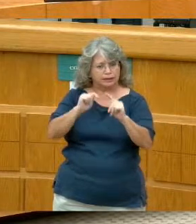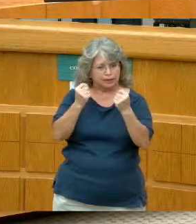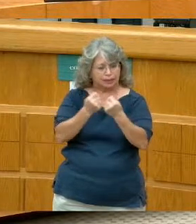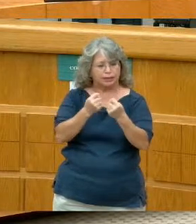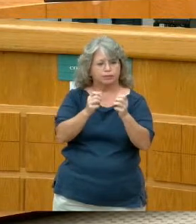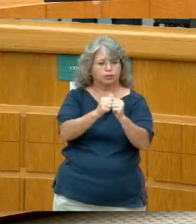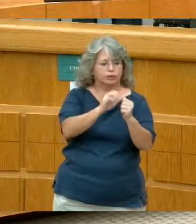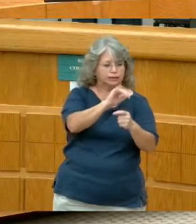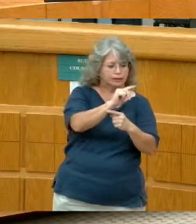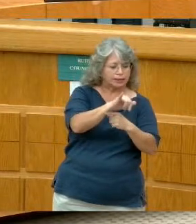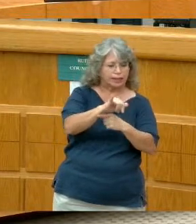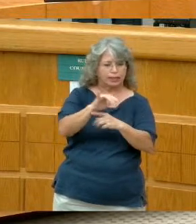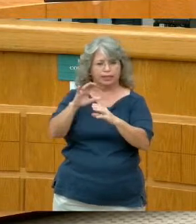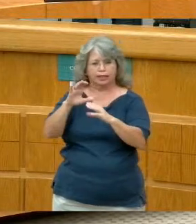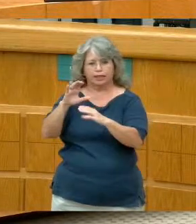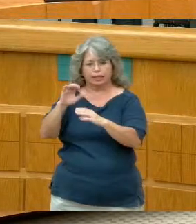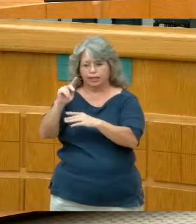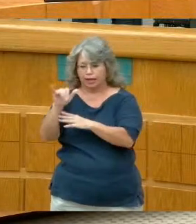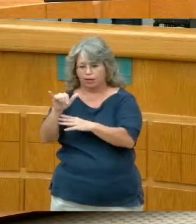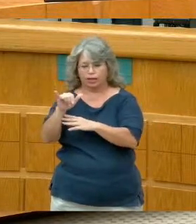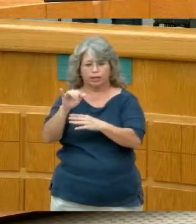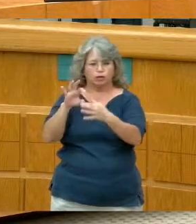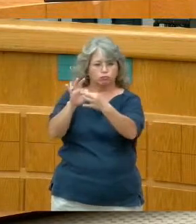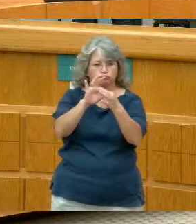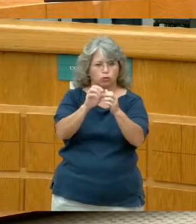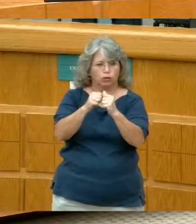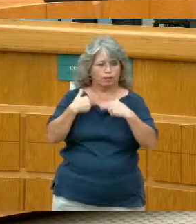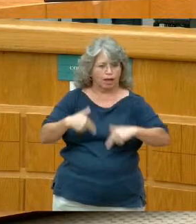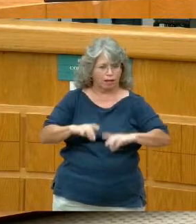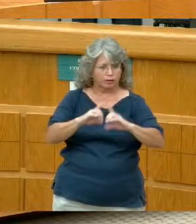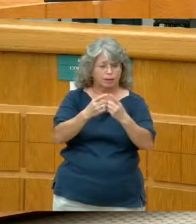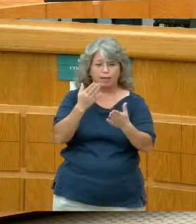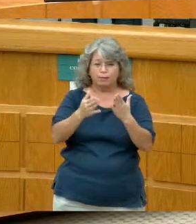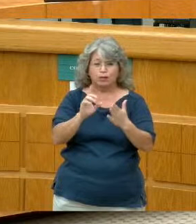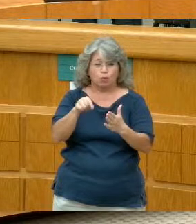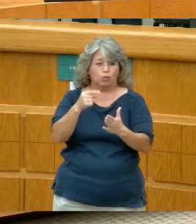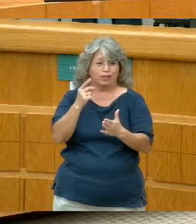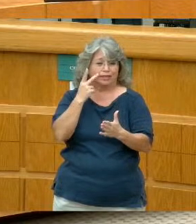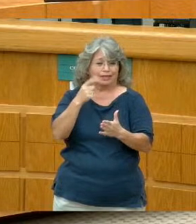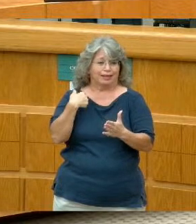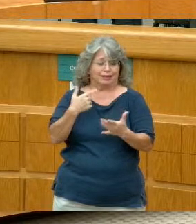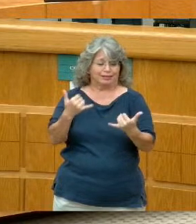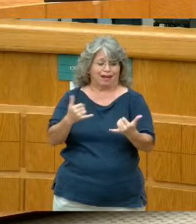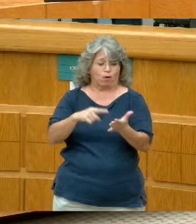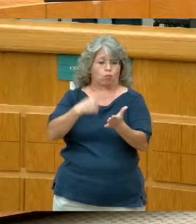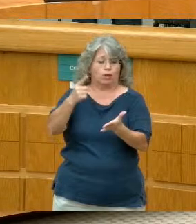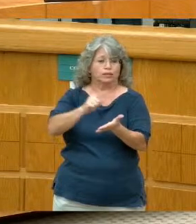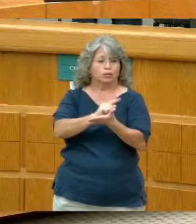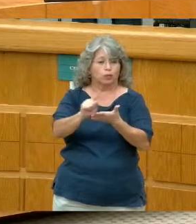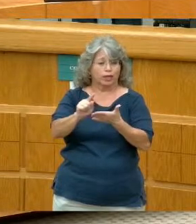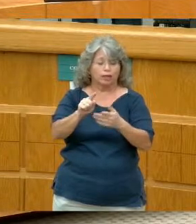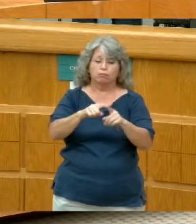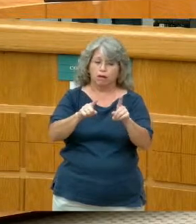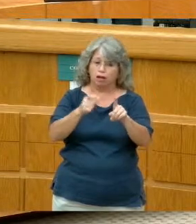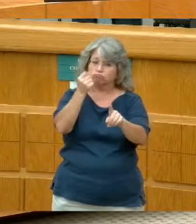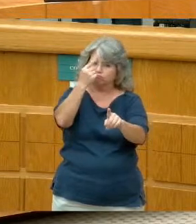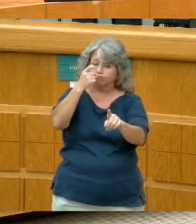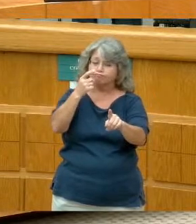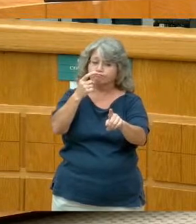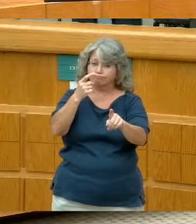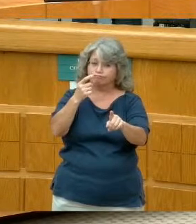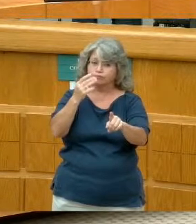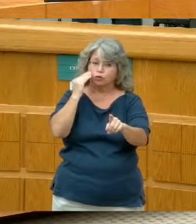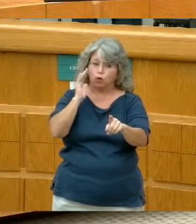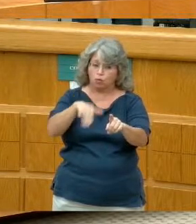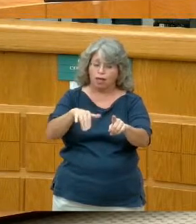at the city and the county, in cooperation with the health department. So while you may not see us but once a week here, rest assured, if you